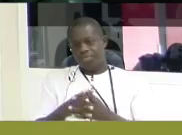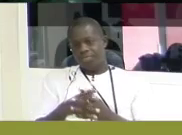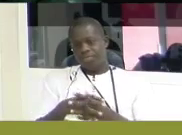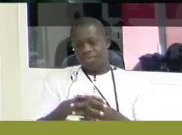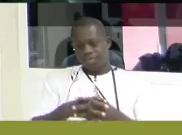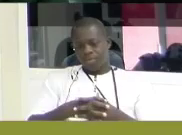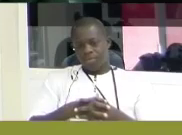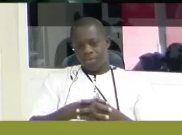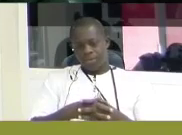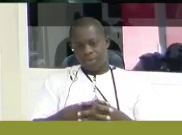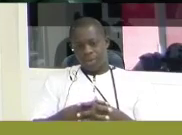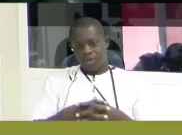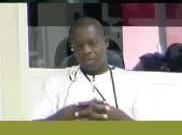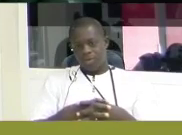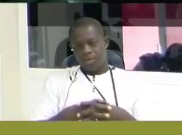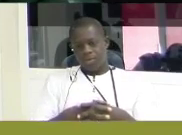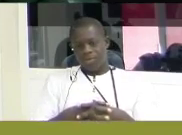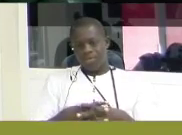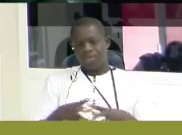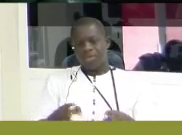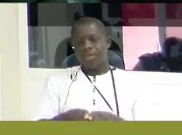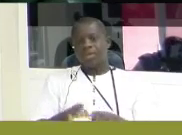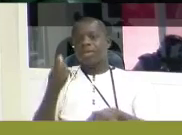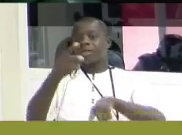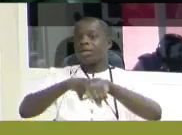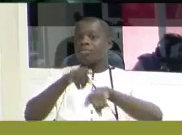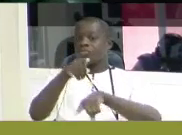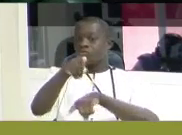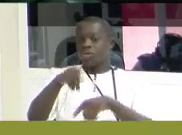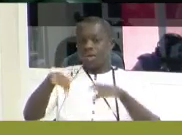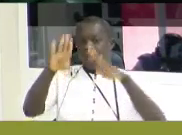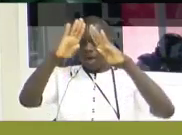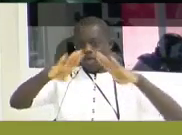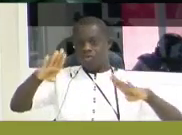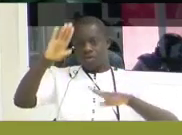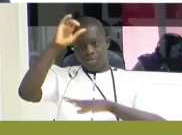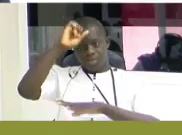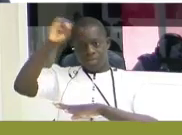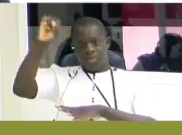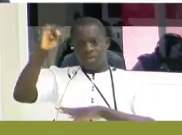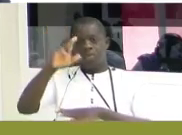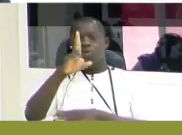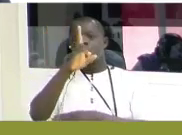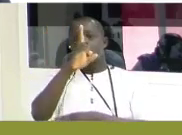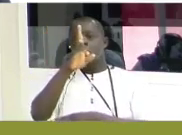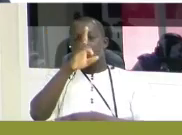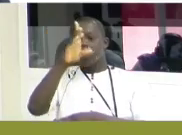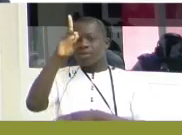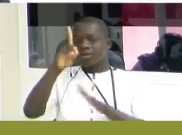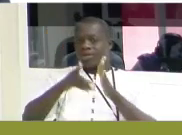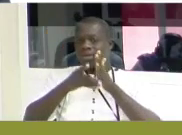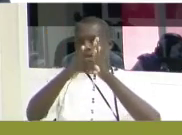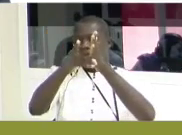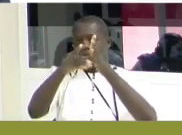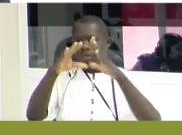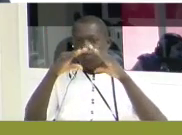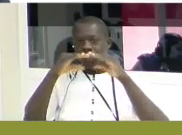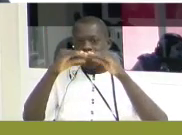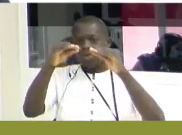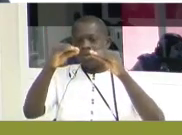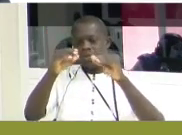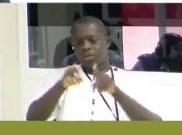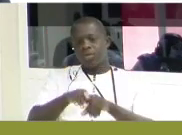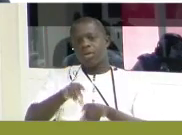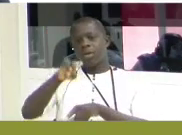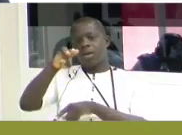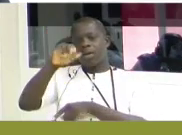At the time you were State House correspondent, who was the director of press? Marcel Tomasi was the director